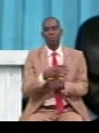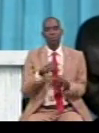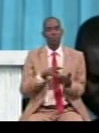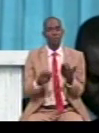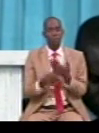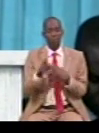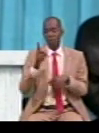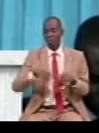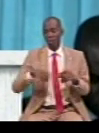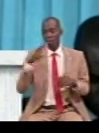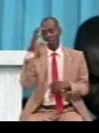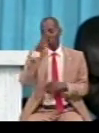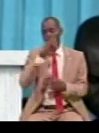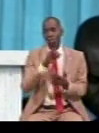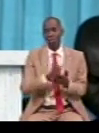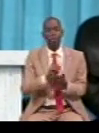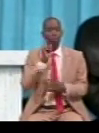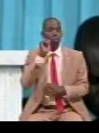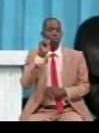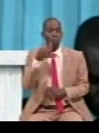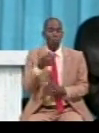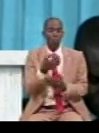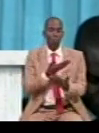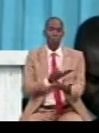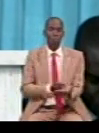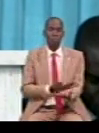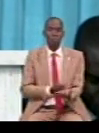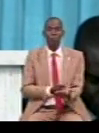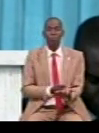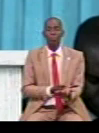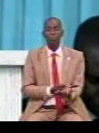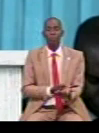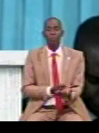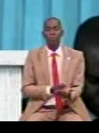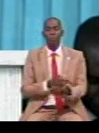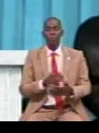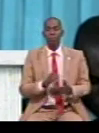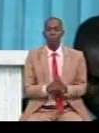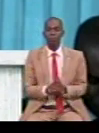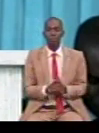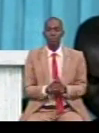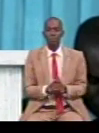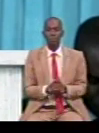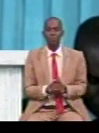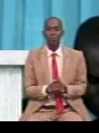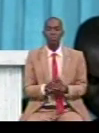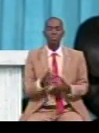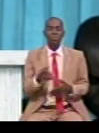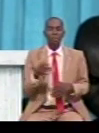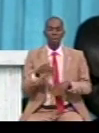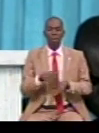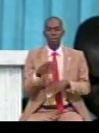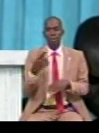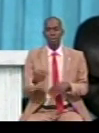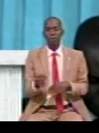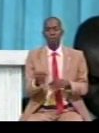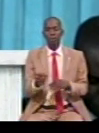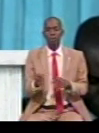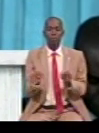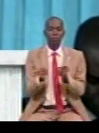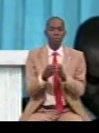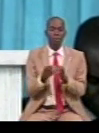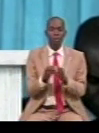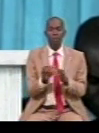that. Tomorrow morning at the Kenneth Kaunda International Conference Center,